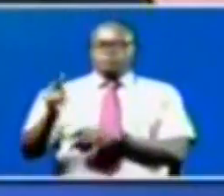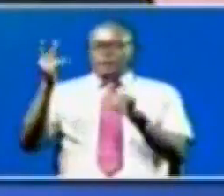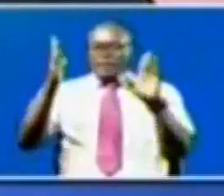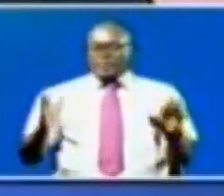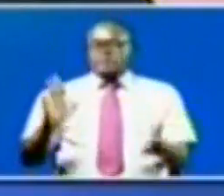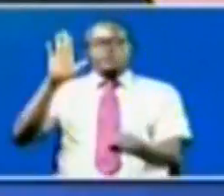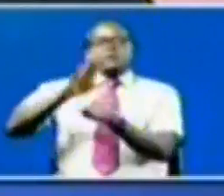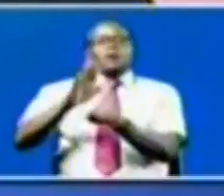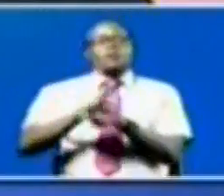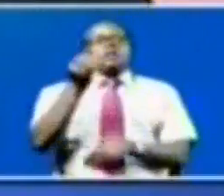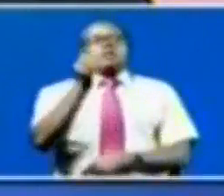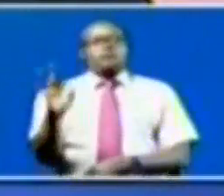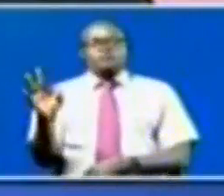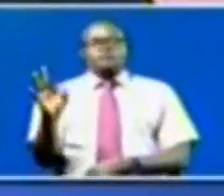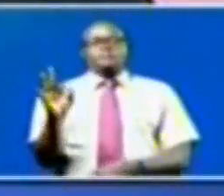Kenyans to a lot of